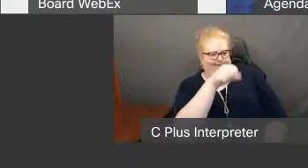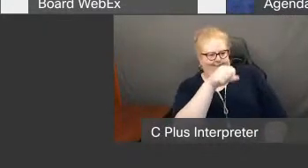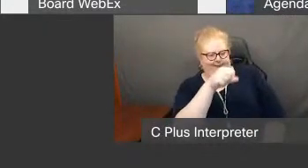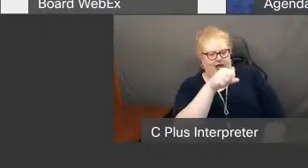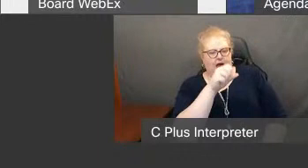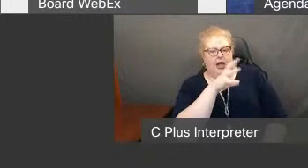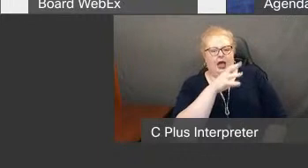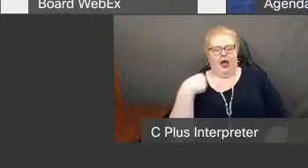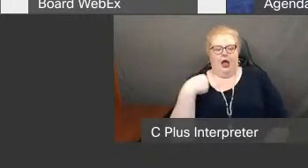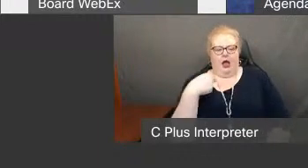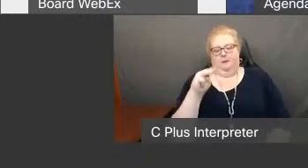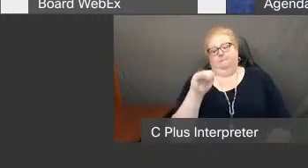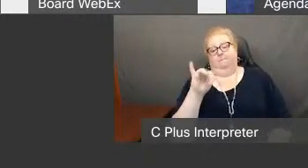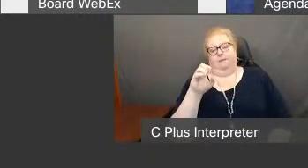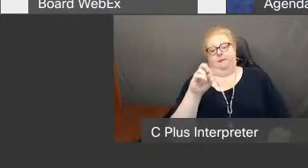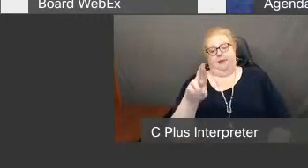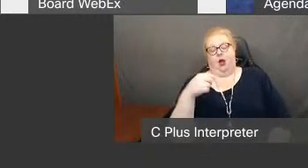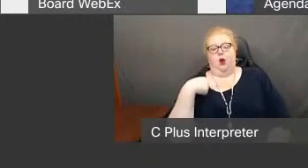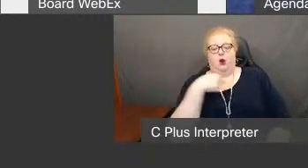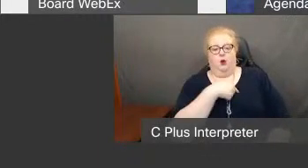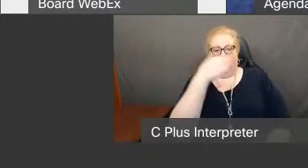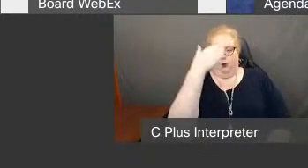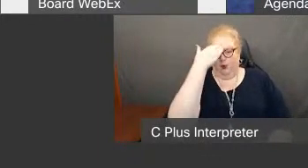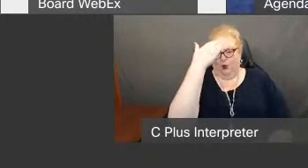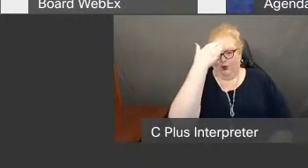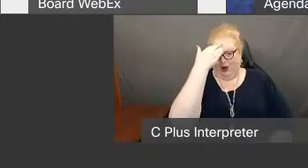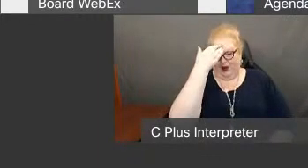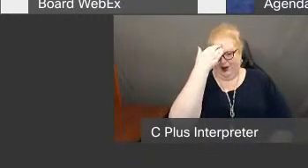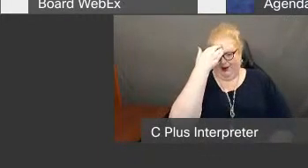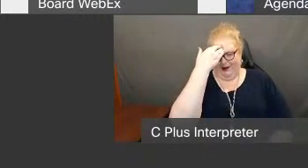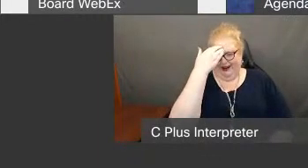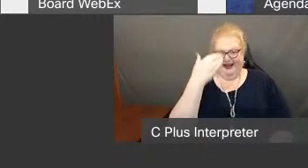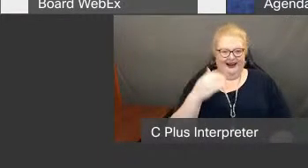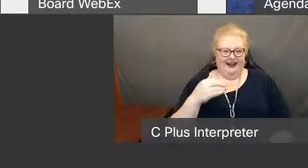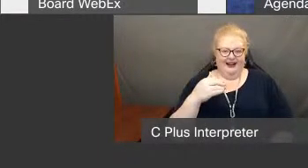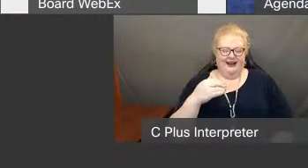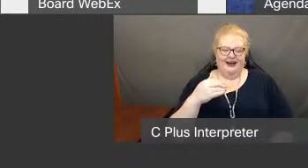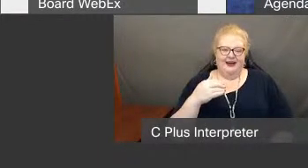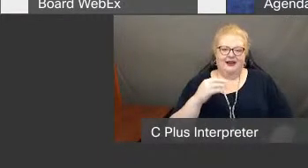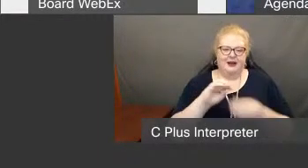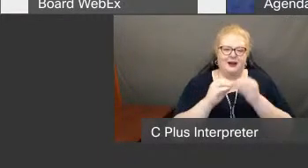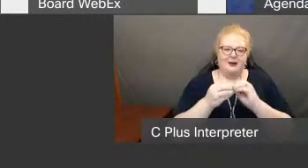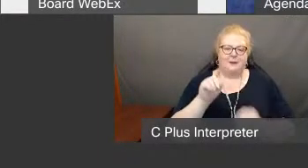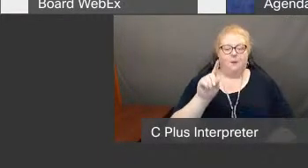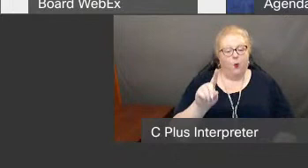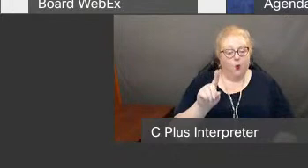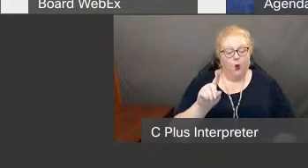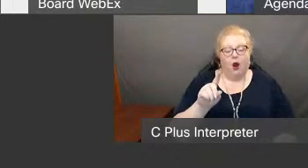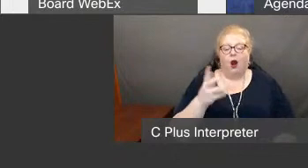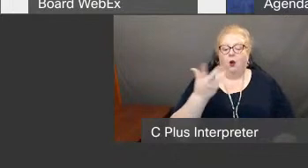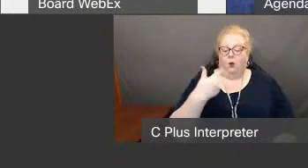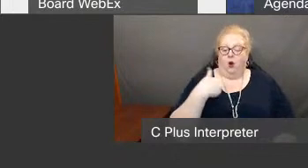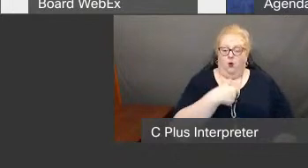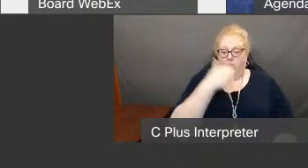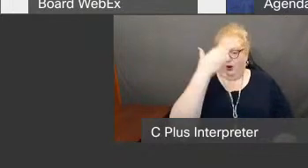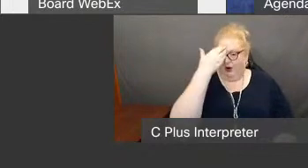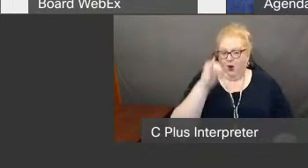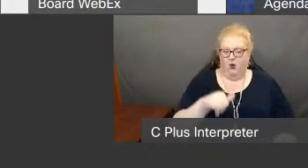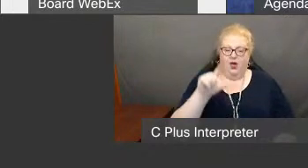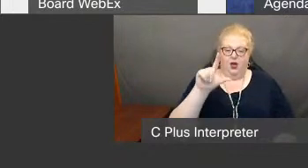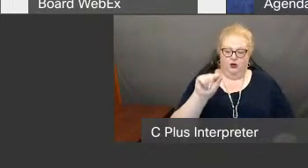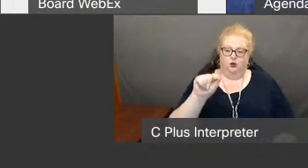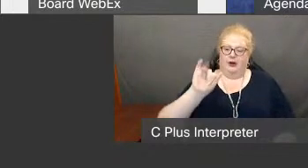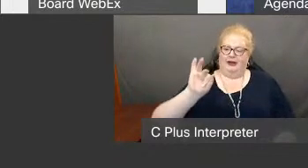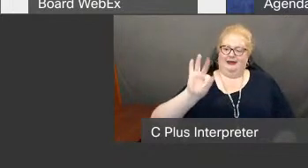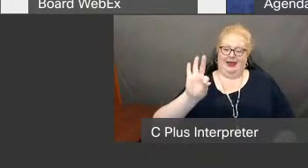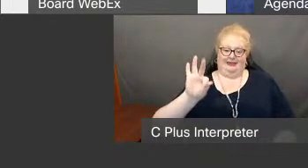And we know that, number one, what I would think, just based on what we know, 2019 was a good